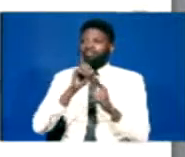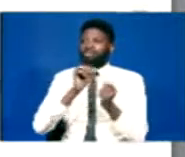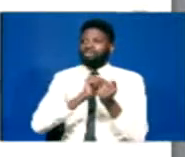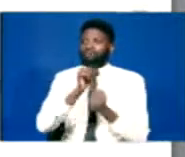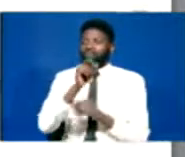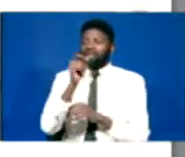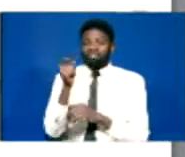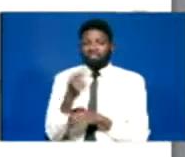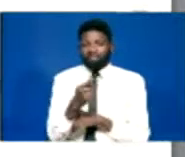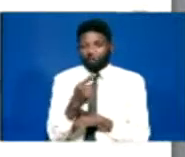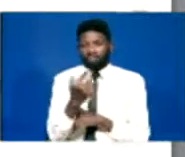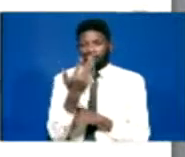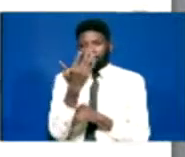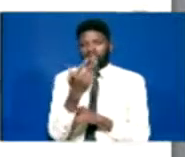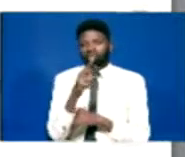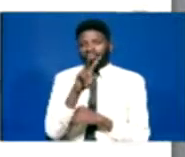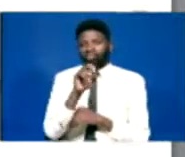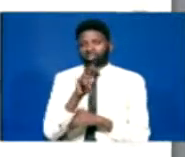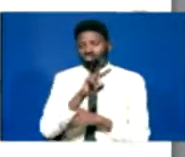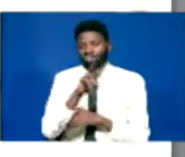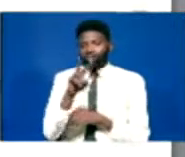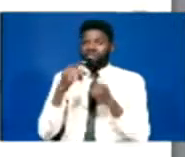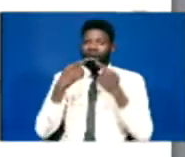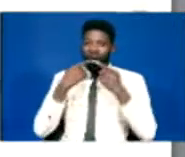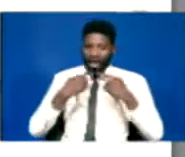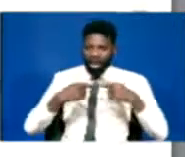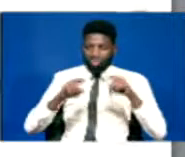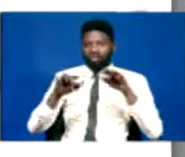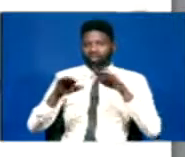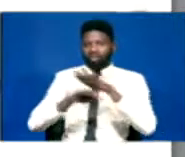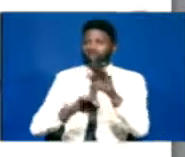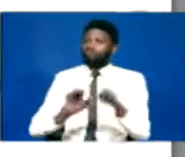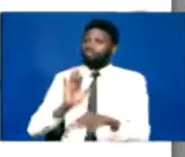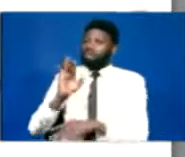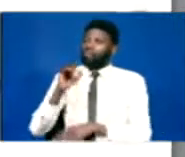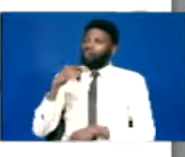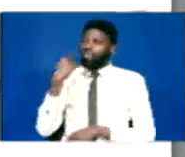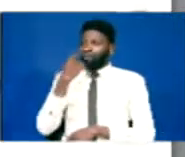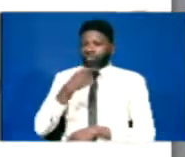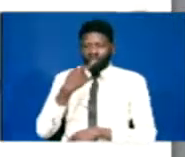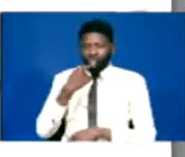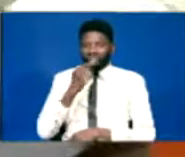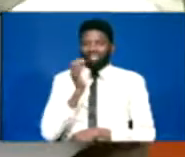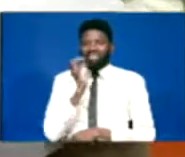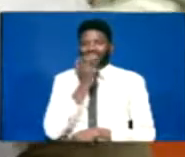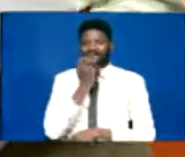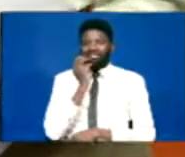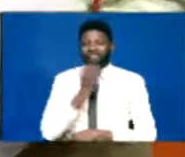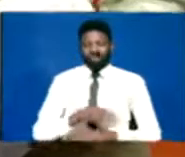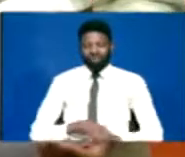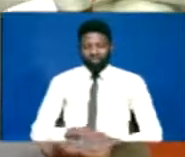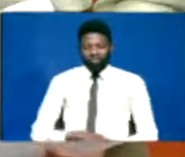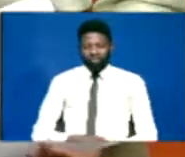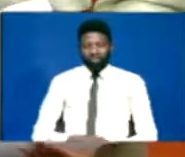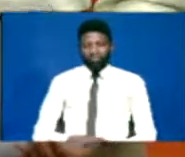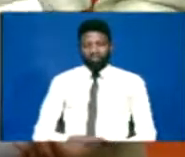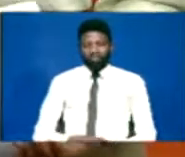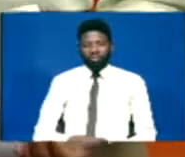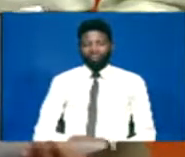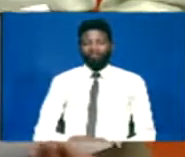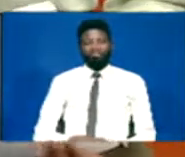when he made public his running mate, and that was one Rigathi Gachagua.